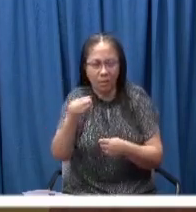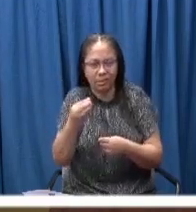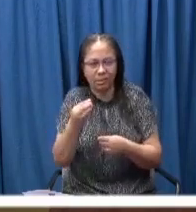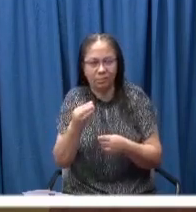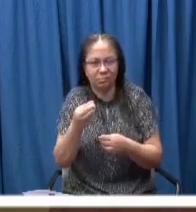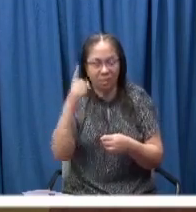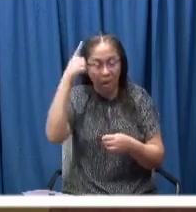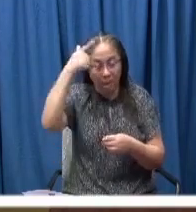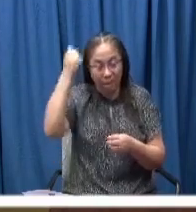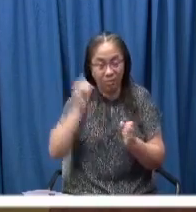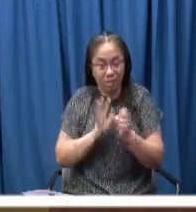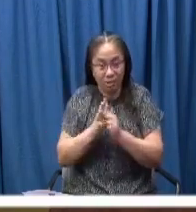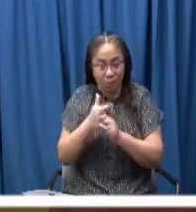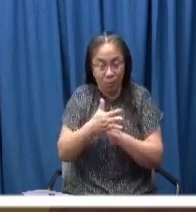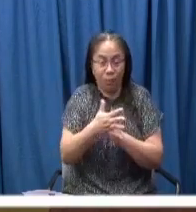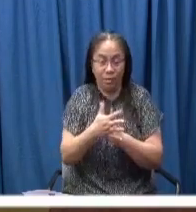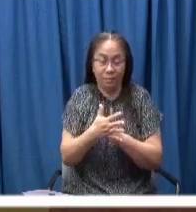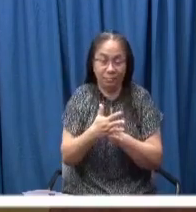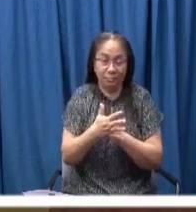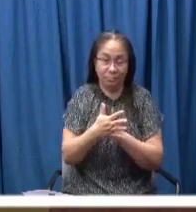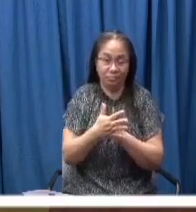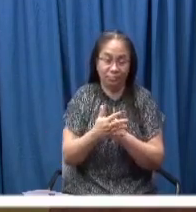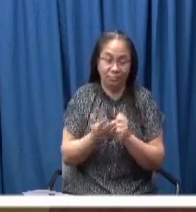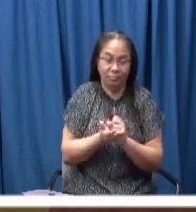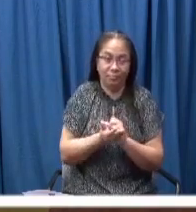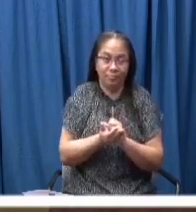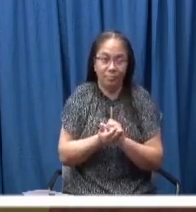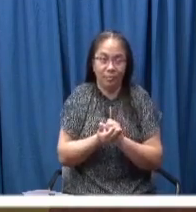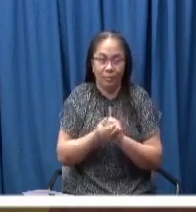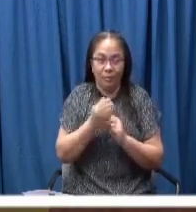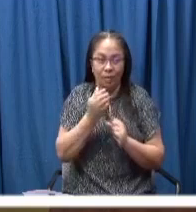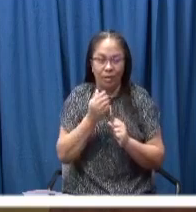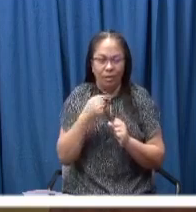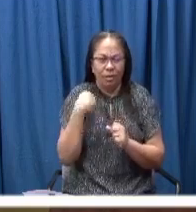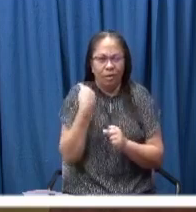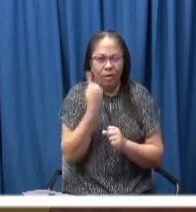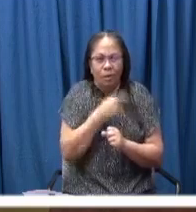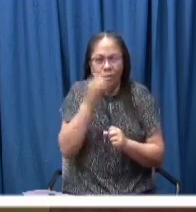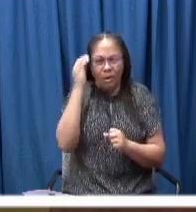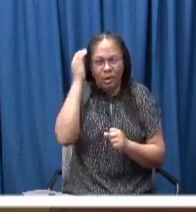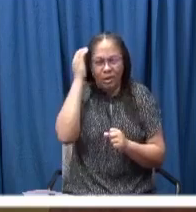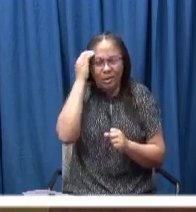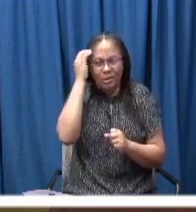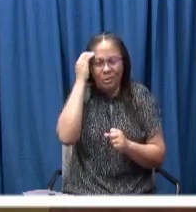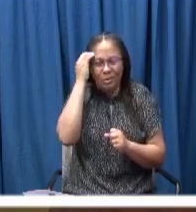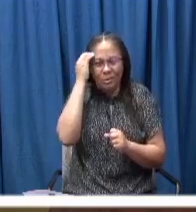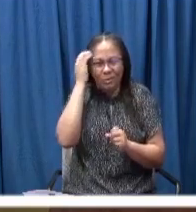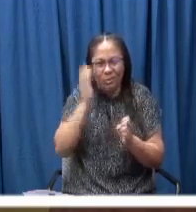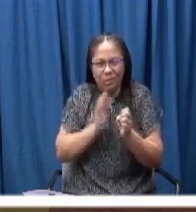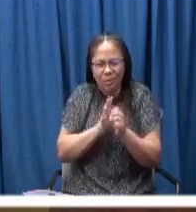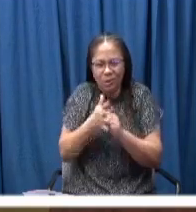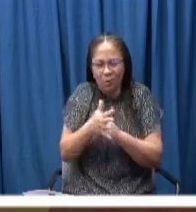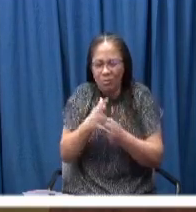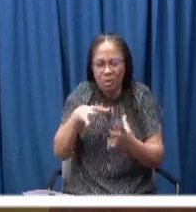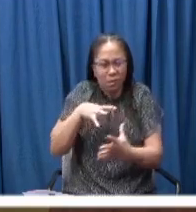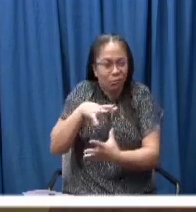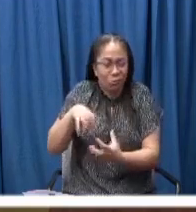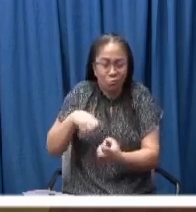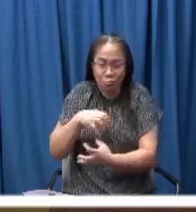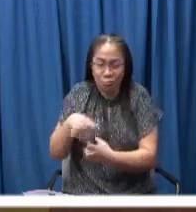from everything. And we know the little microbe is wreaking havoc